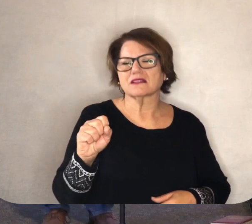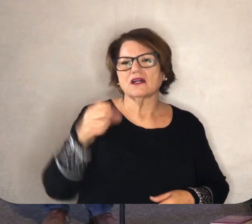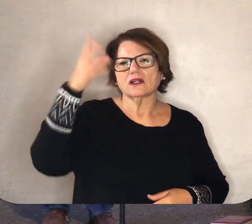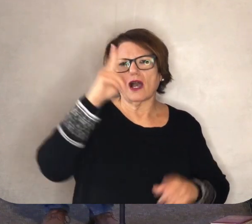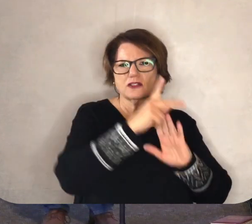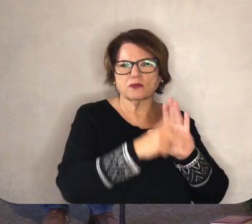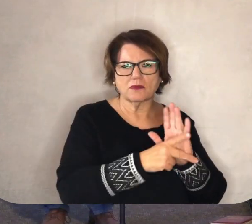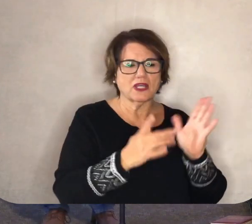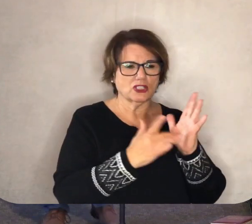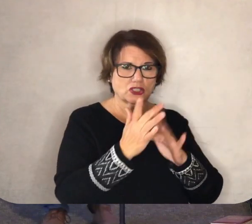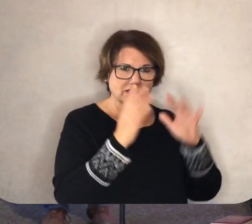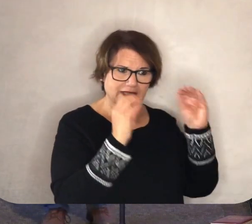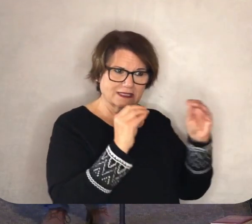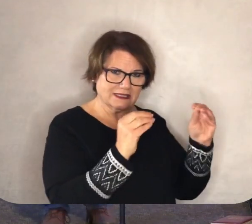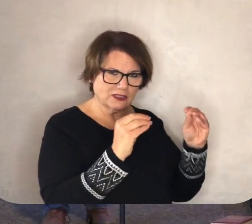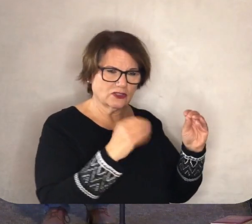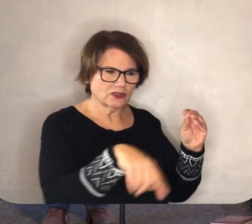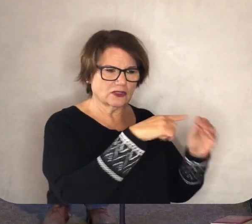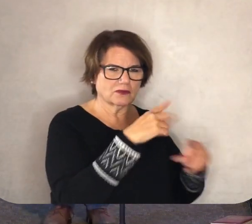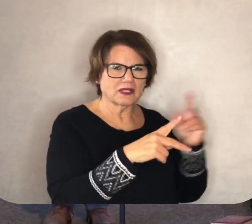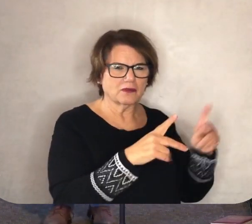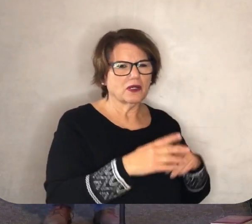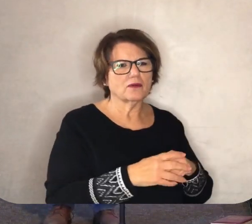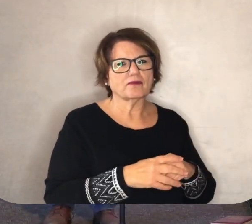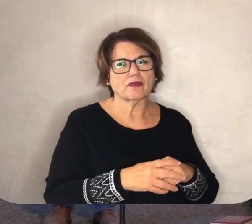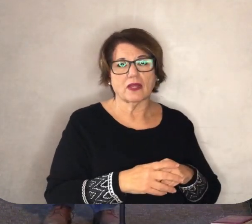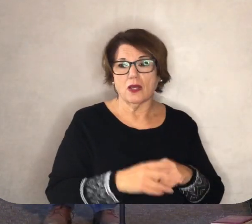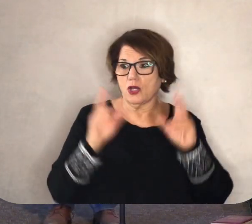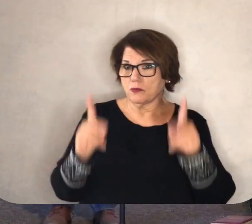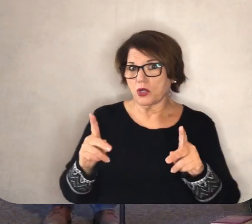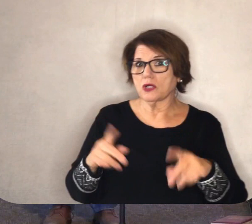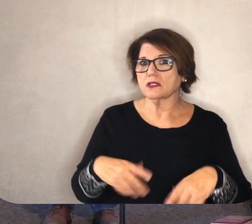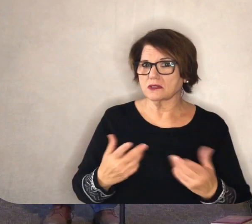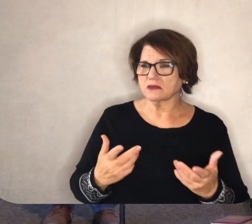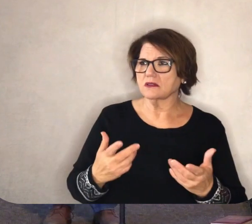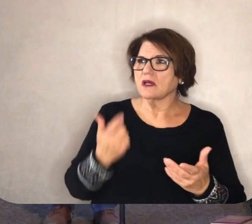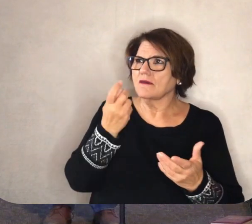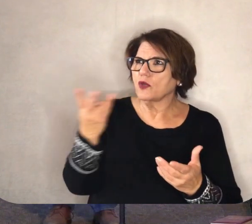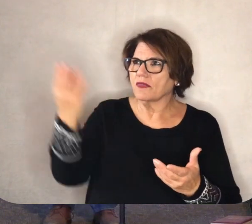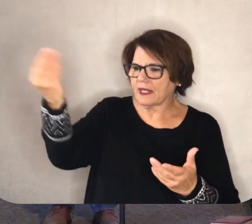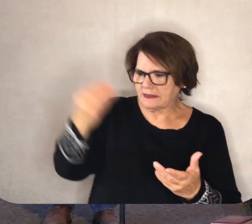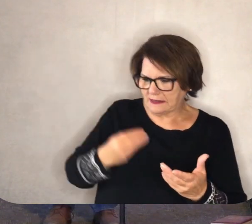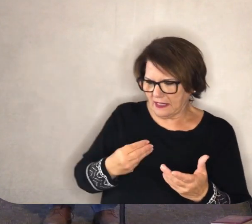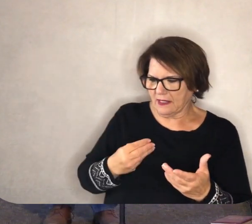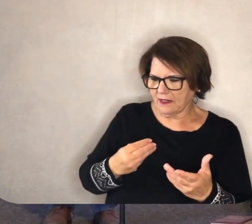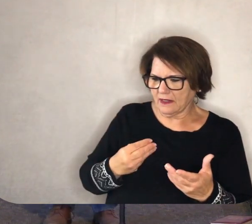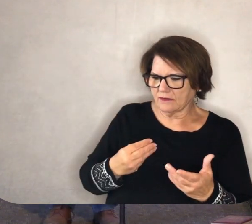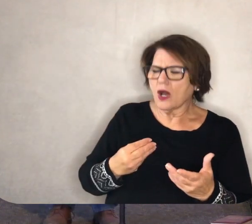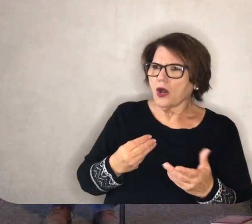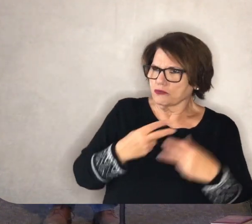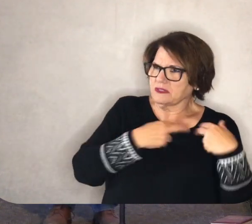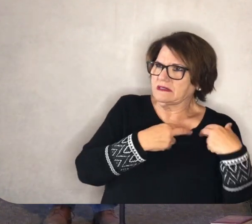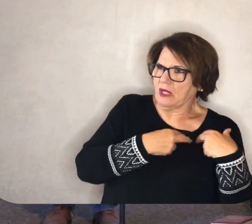that Jesus sets out in this parable is that the one who is faithful in a few things will be made responsible for many